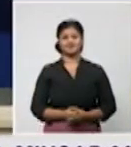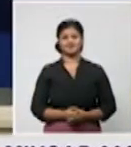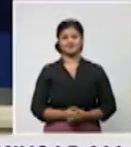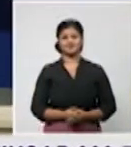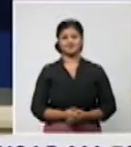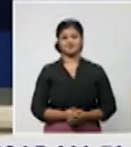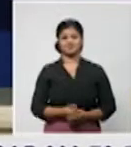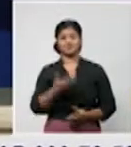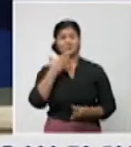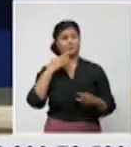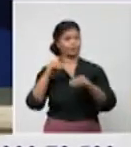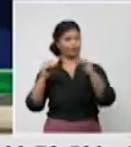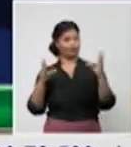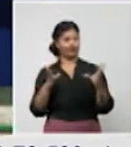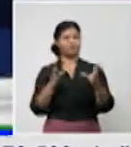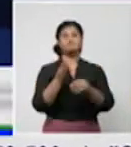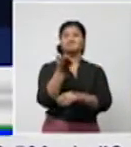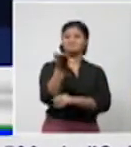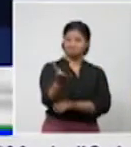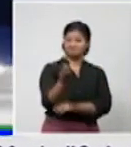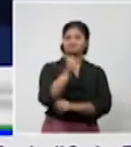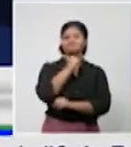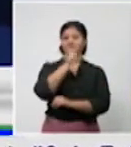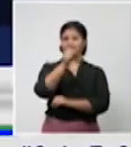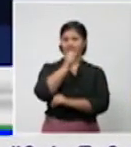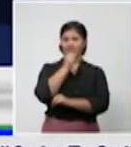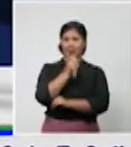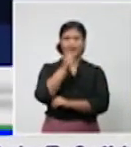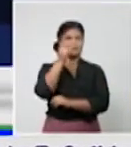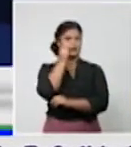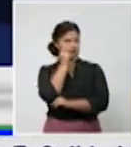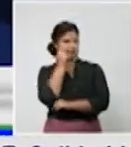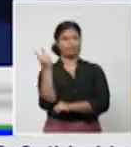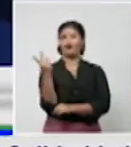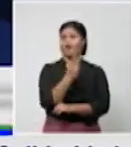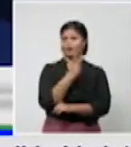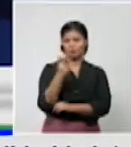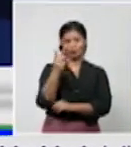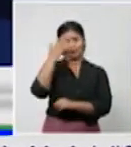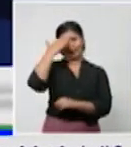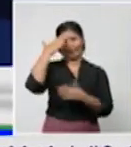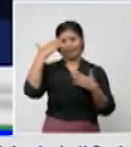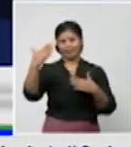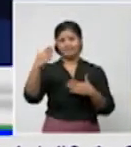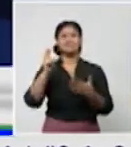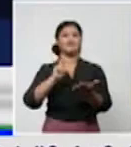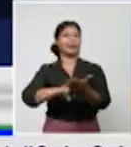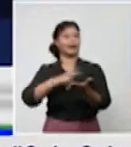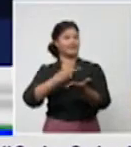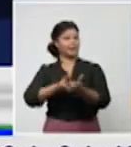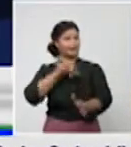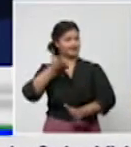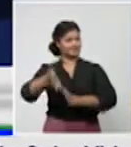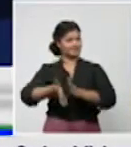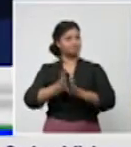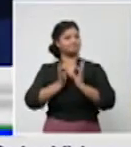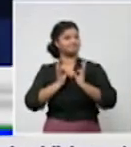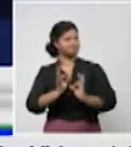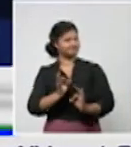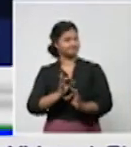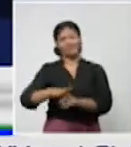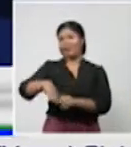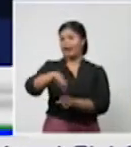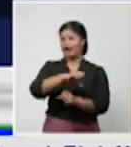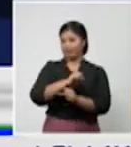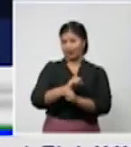Good morning to Lazar Manuel, who supports us from the studio, to the sign language interpreter, and most important, to all people who listen